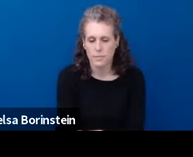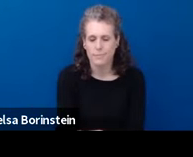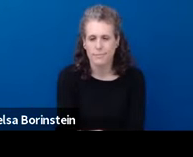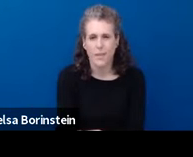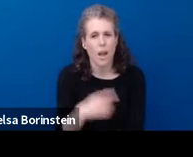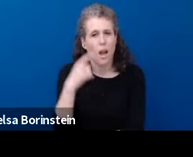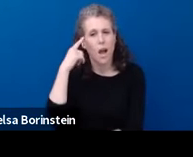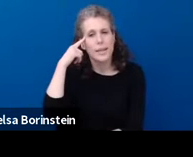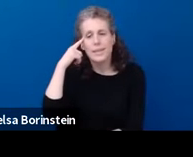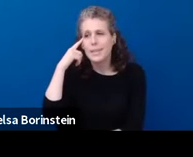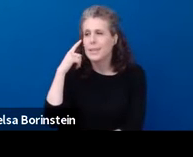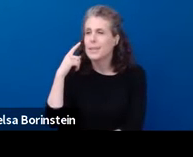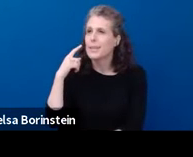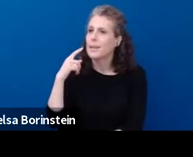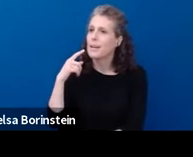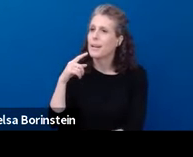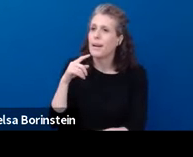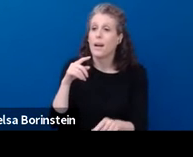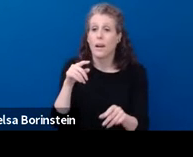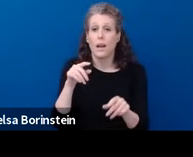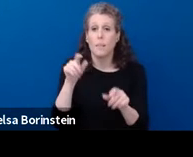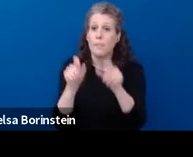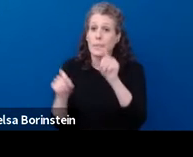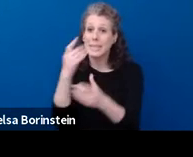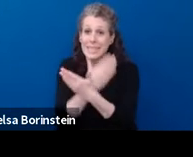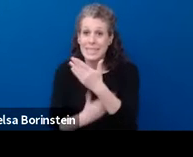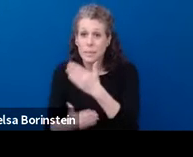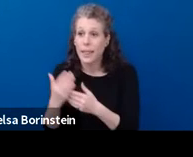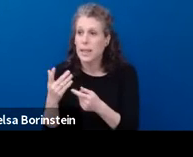inclusion of people with disabilities is still in this